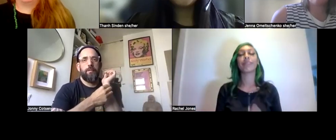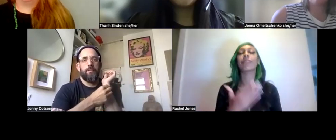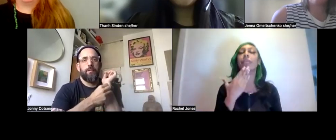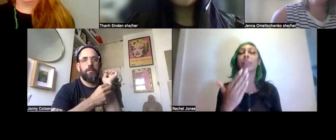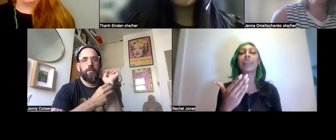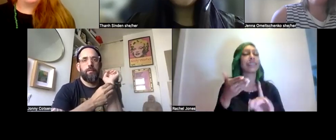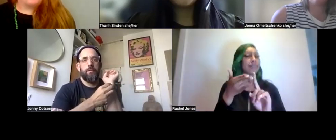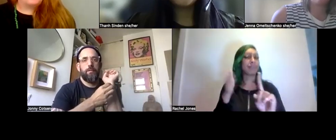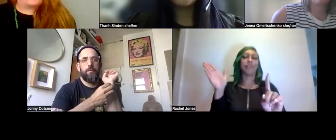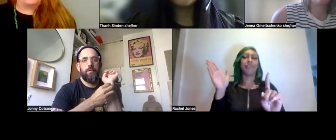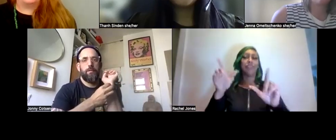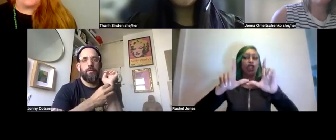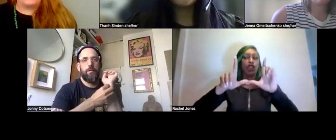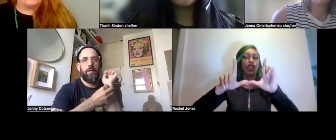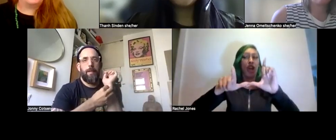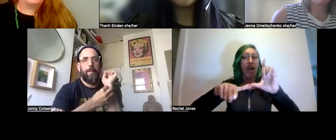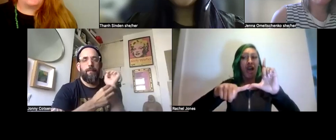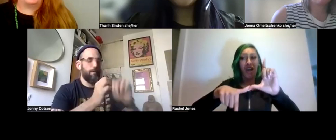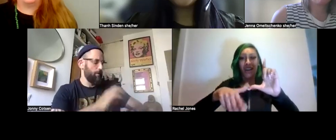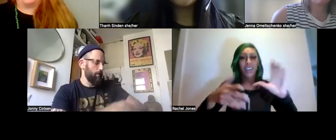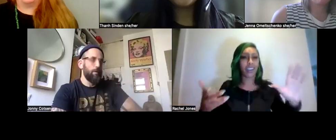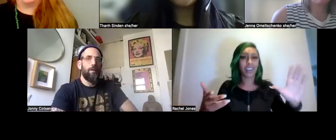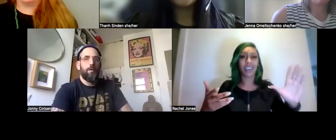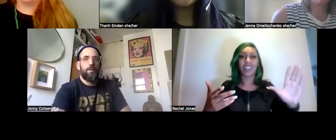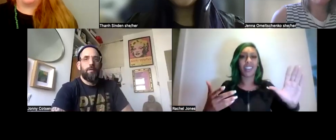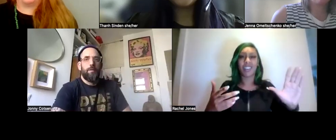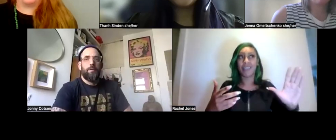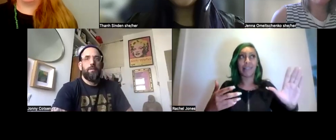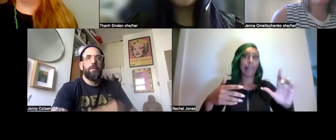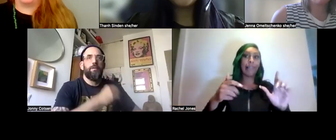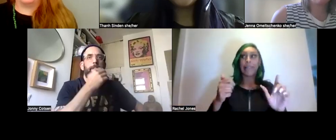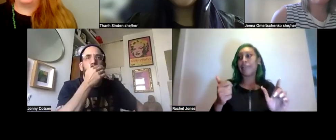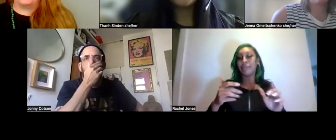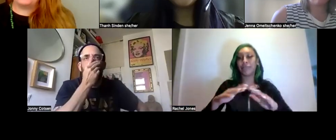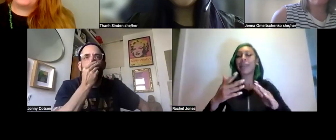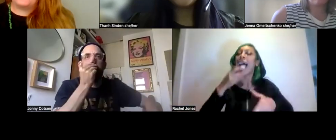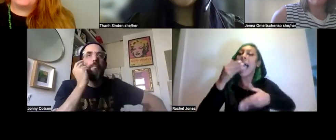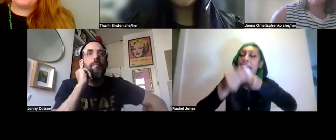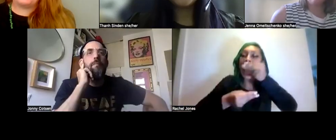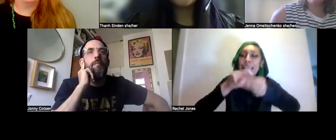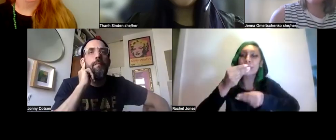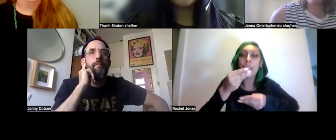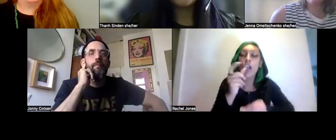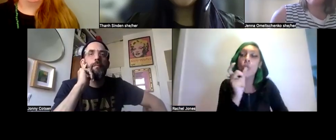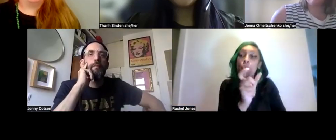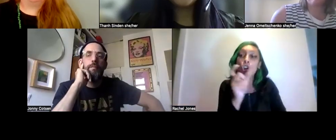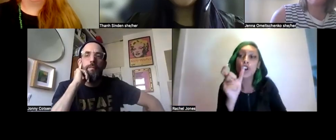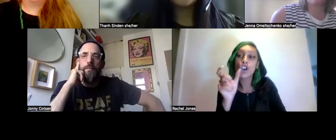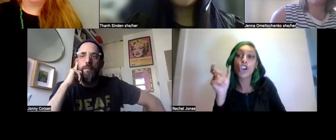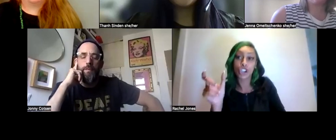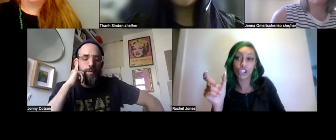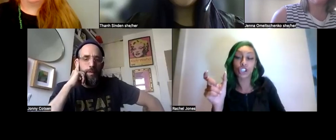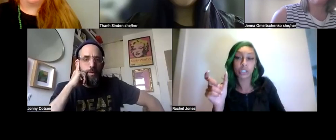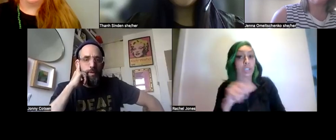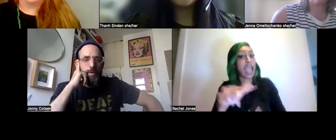Please avoid any overcomplicated language, jargon, and explain any technical terms. And just